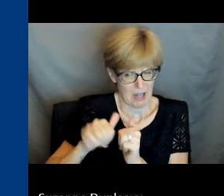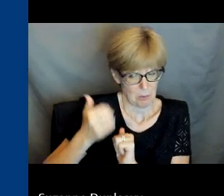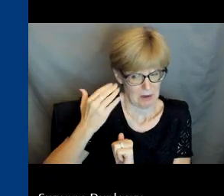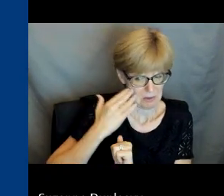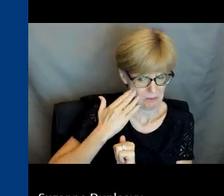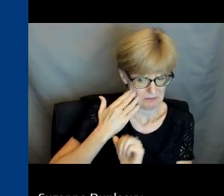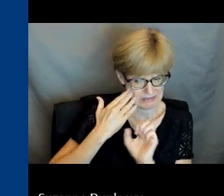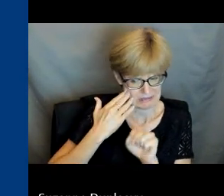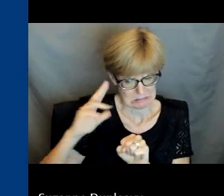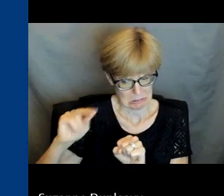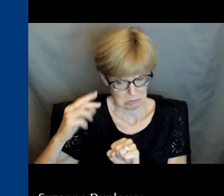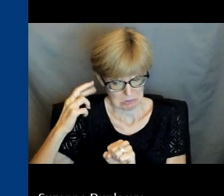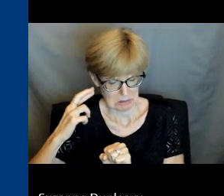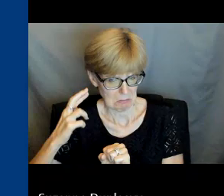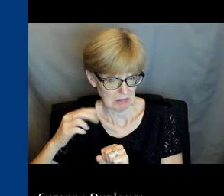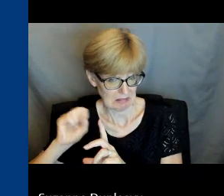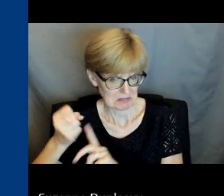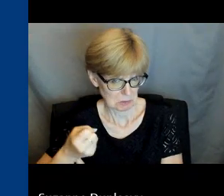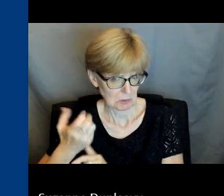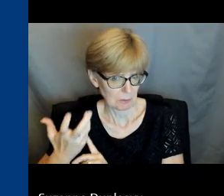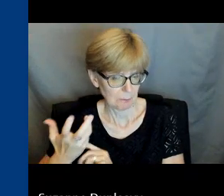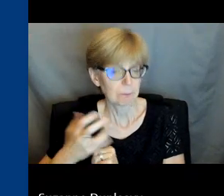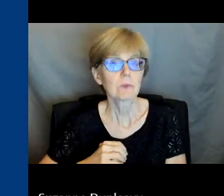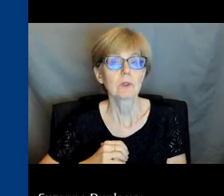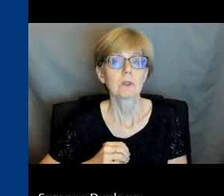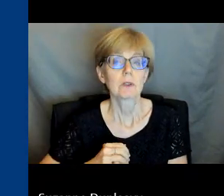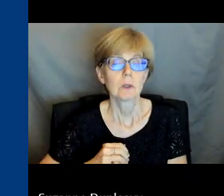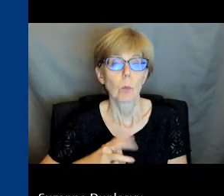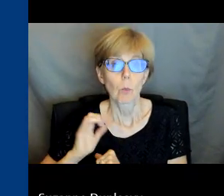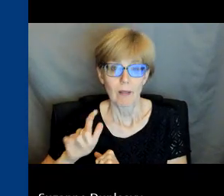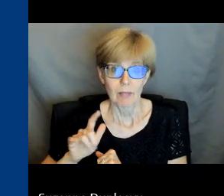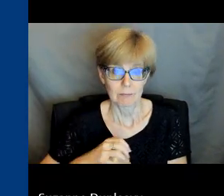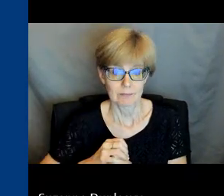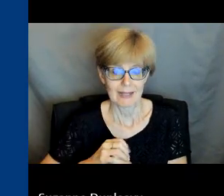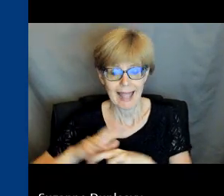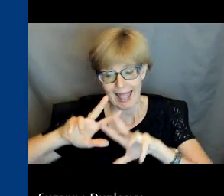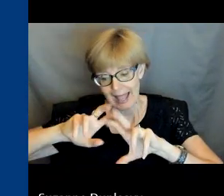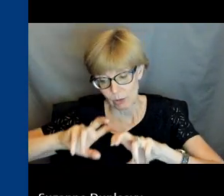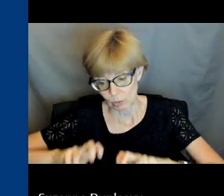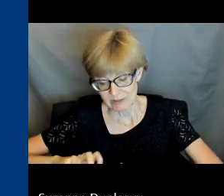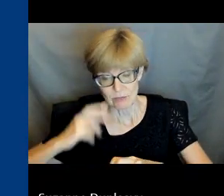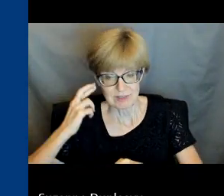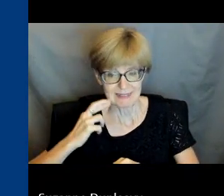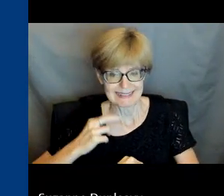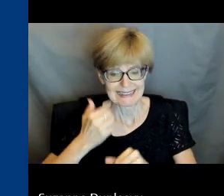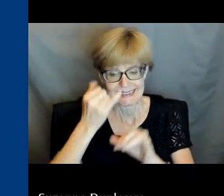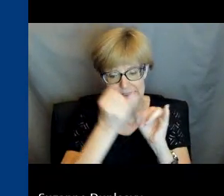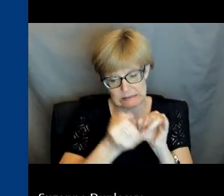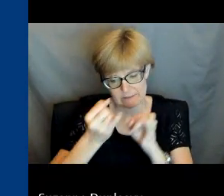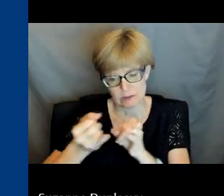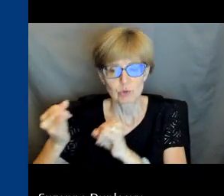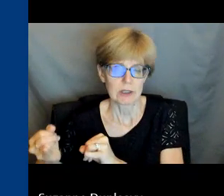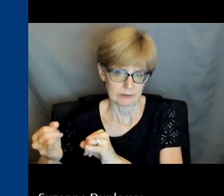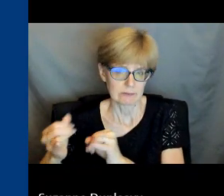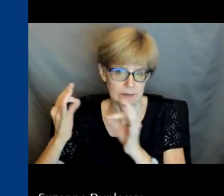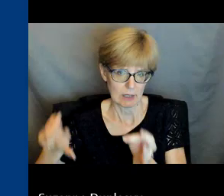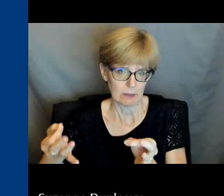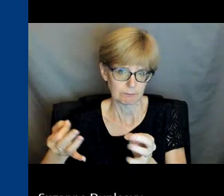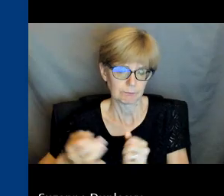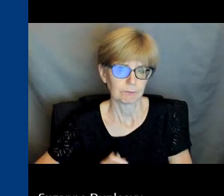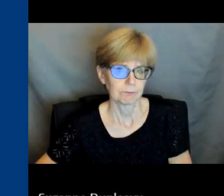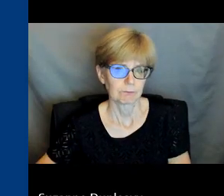in this situation? And the reality is that the assessment of reasonableness is on a case-by-case basis. There are